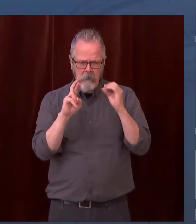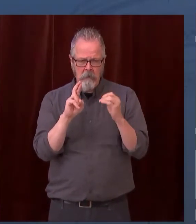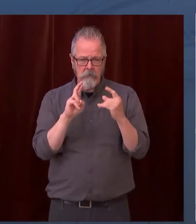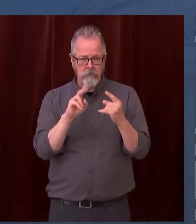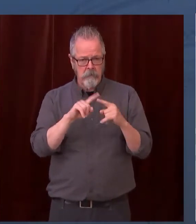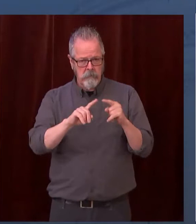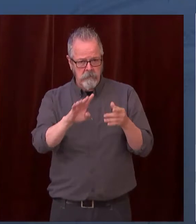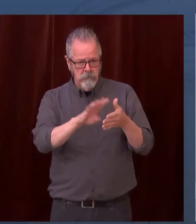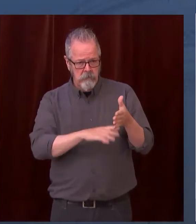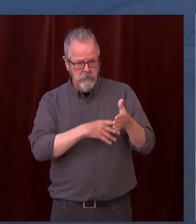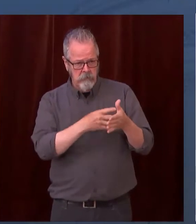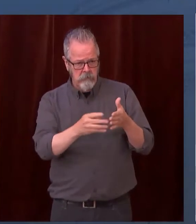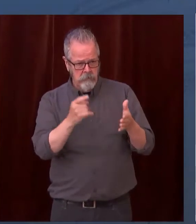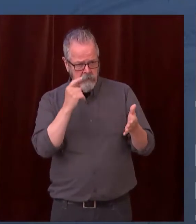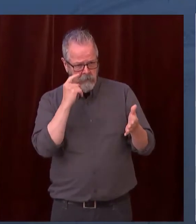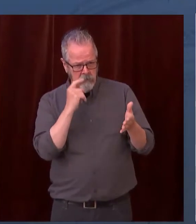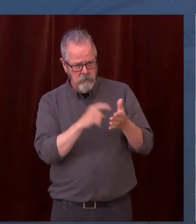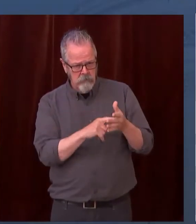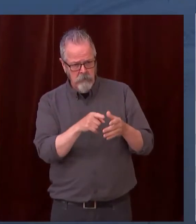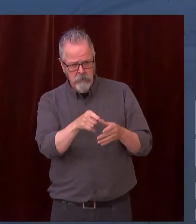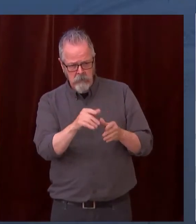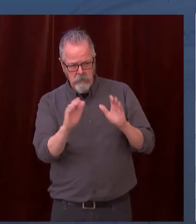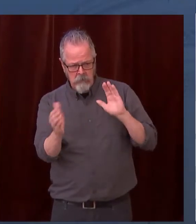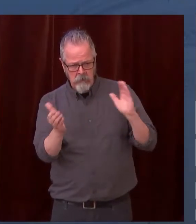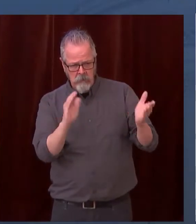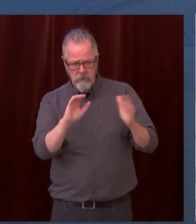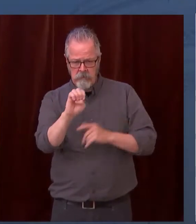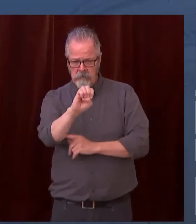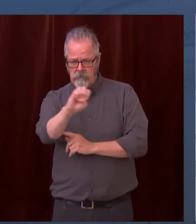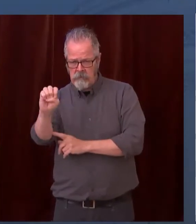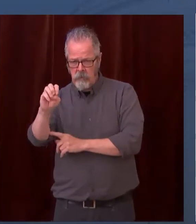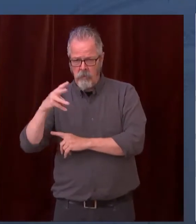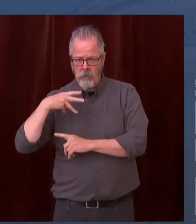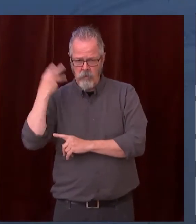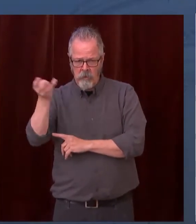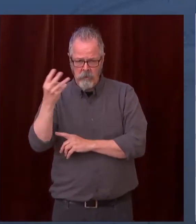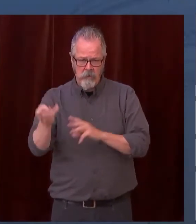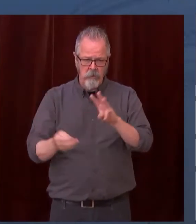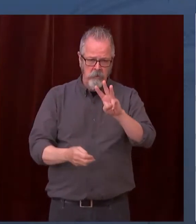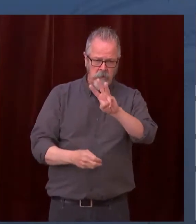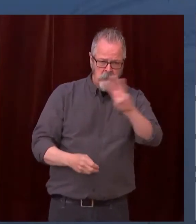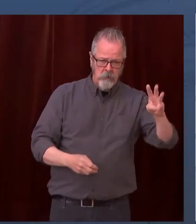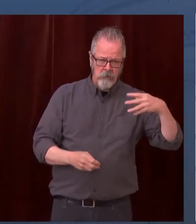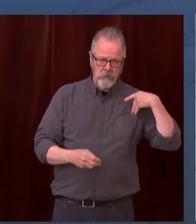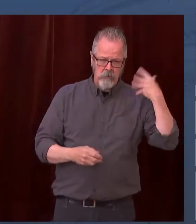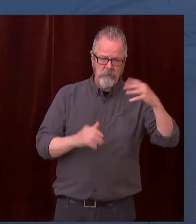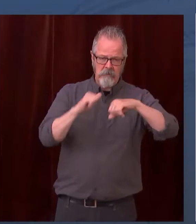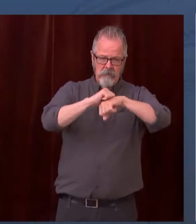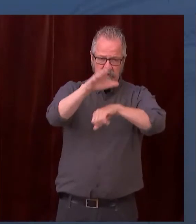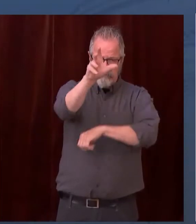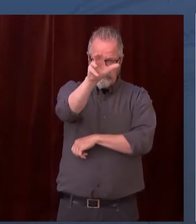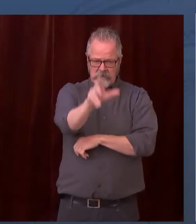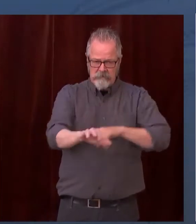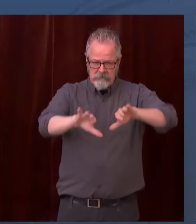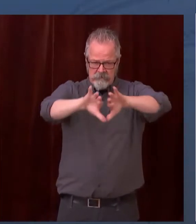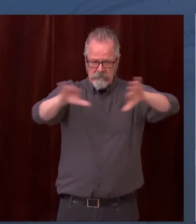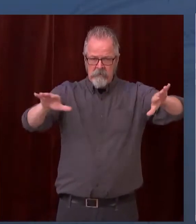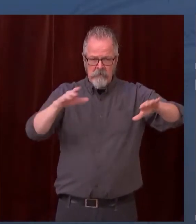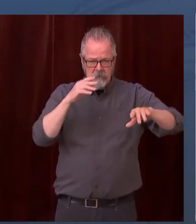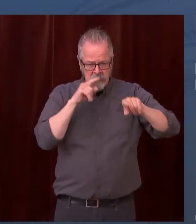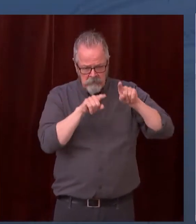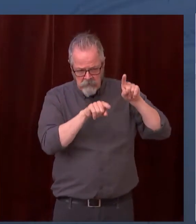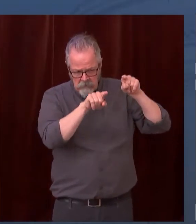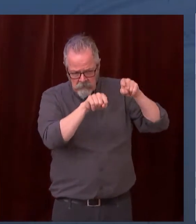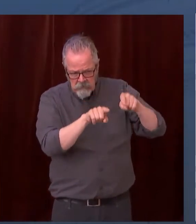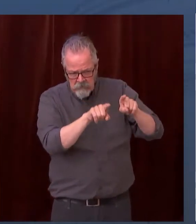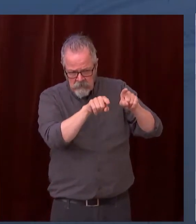was somewhere between 2.5 and 3. That means every one person infected 2.5 to 3 people. Again, because of the good